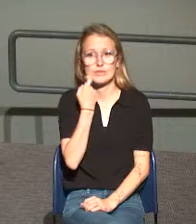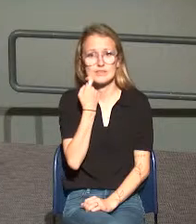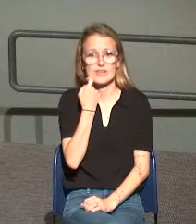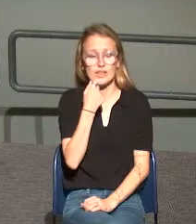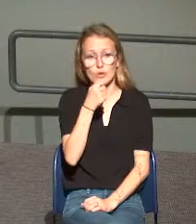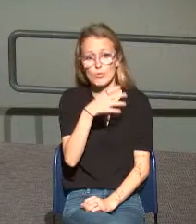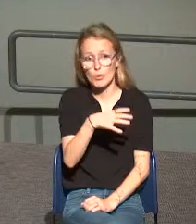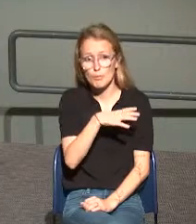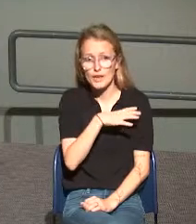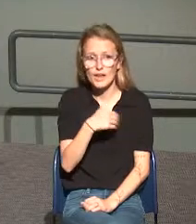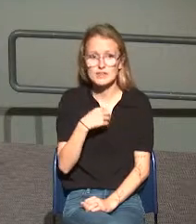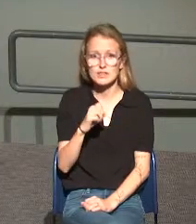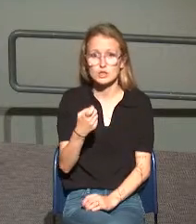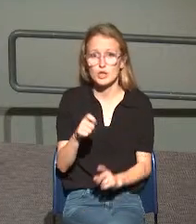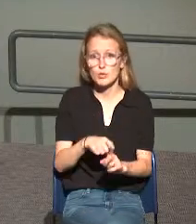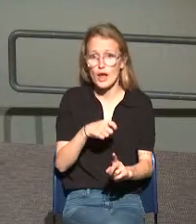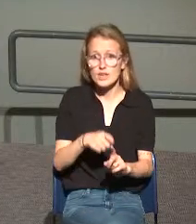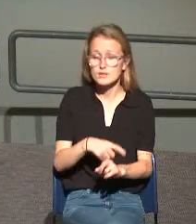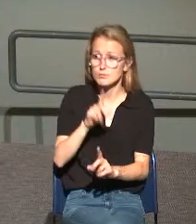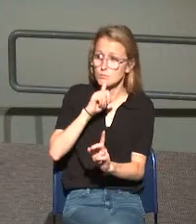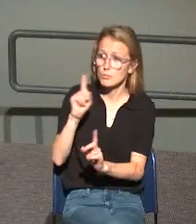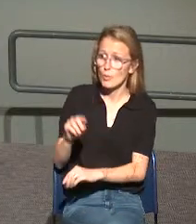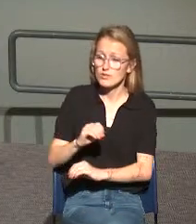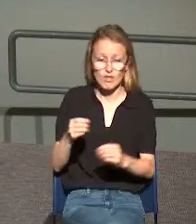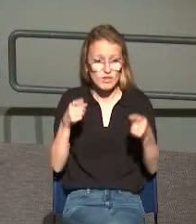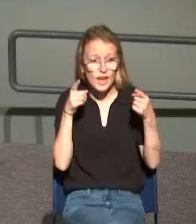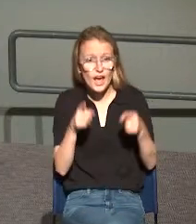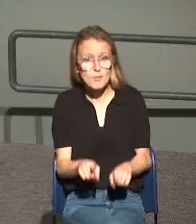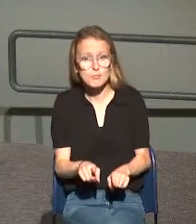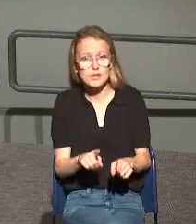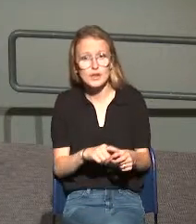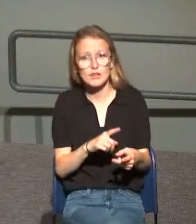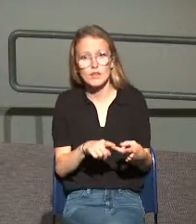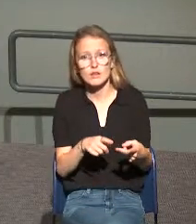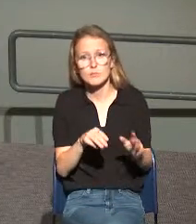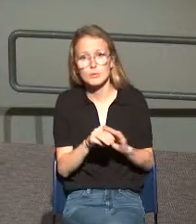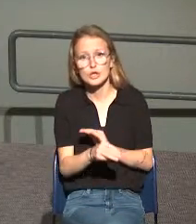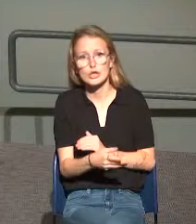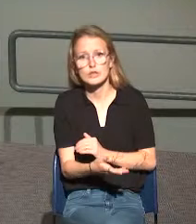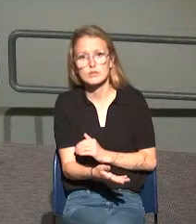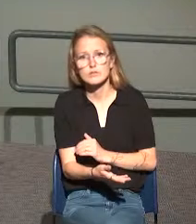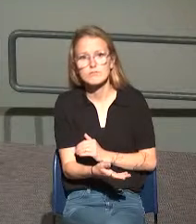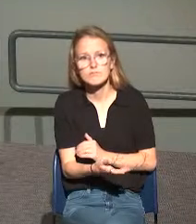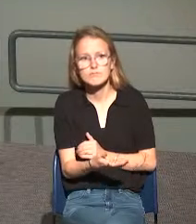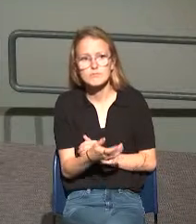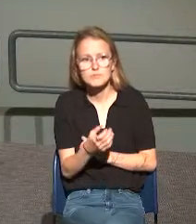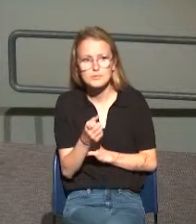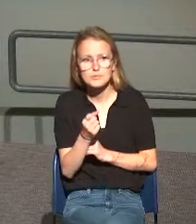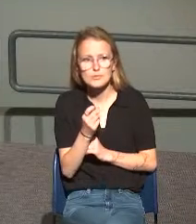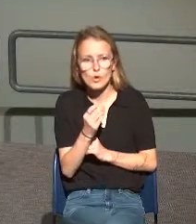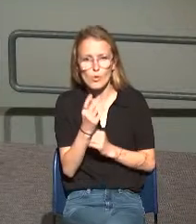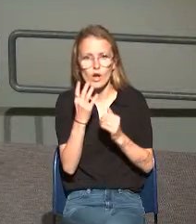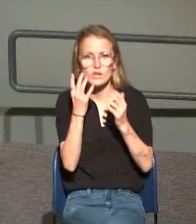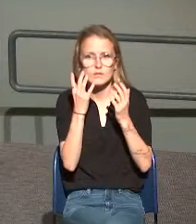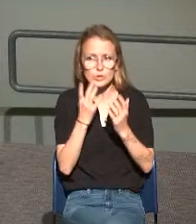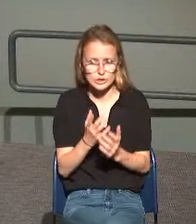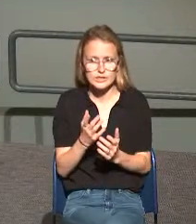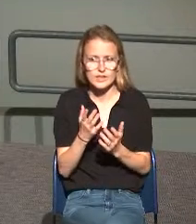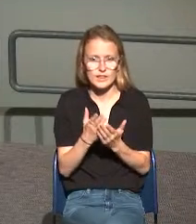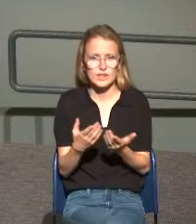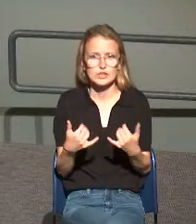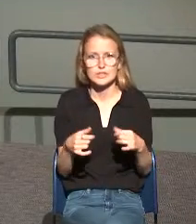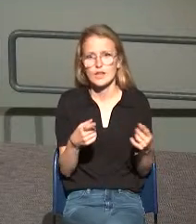She reported it to her commander. Nothing happened. She ended up dead. So these things, unfortunately, are still going